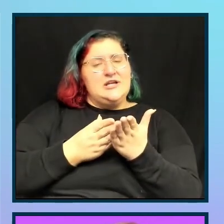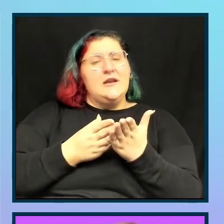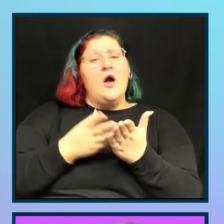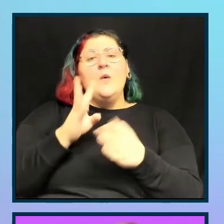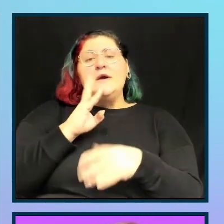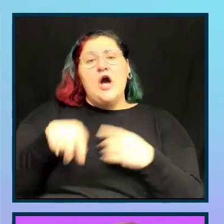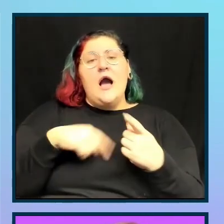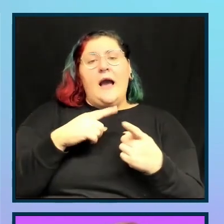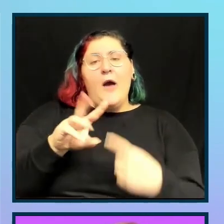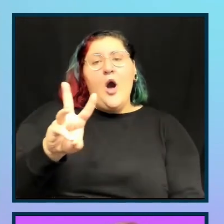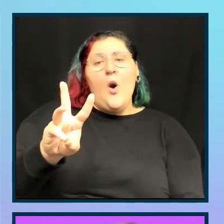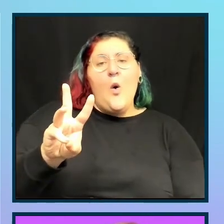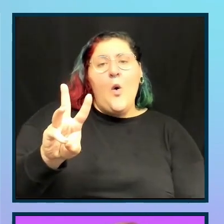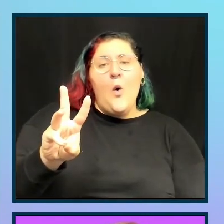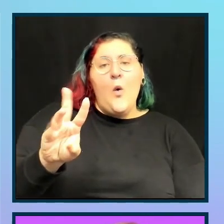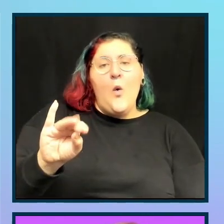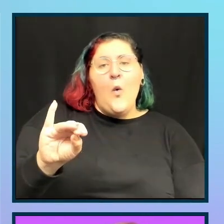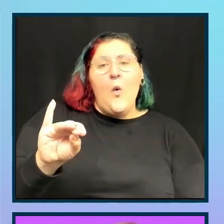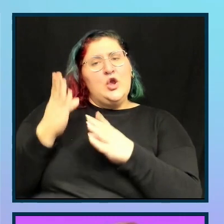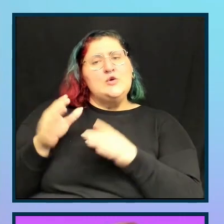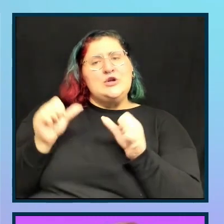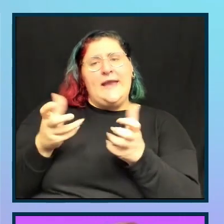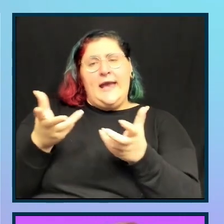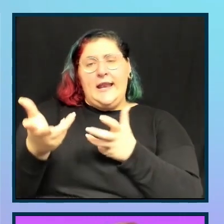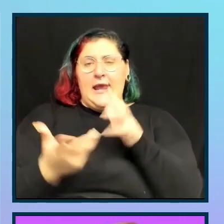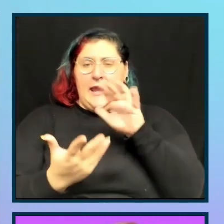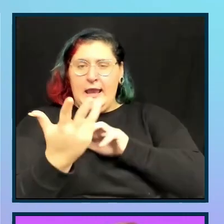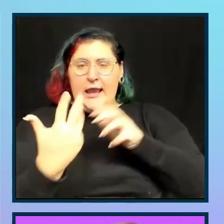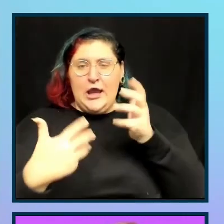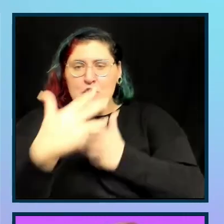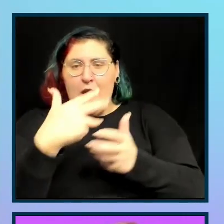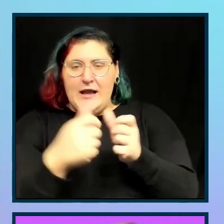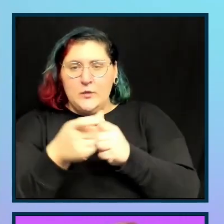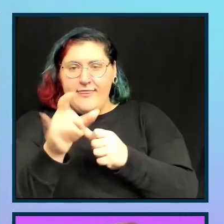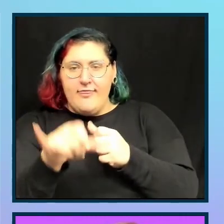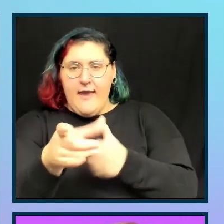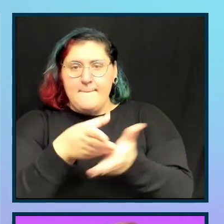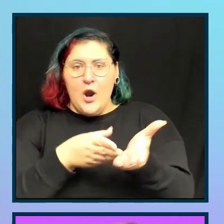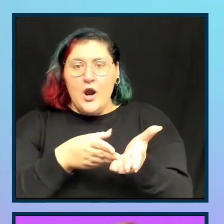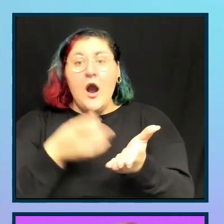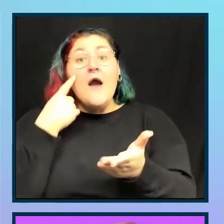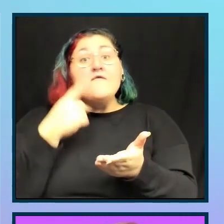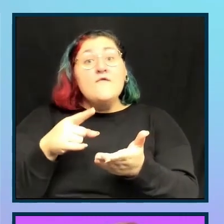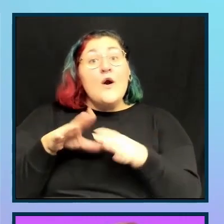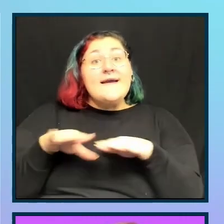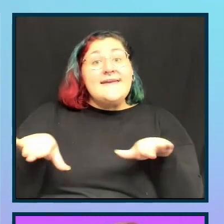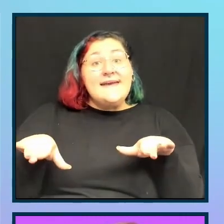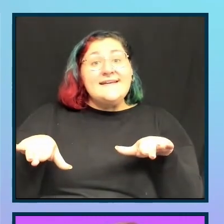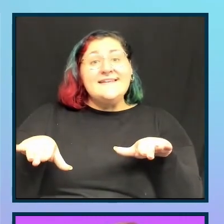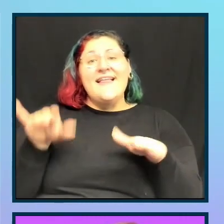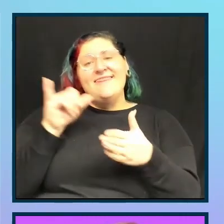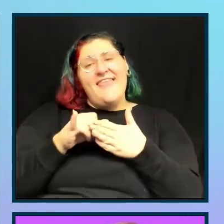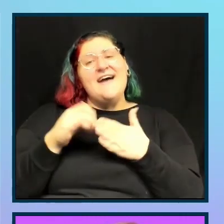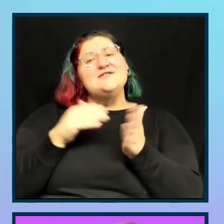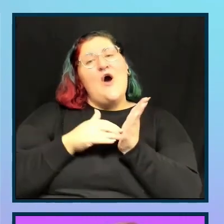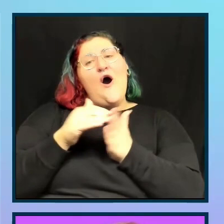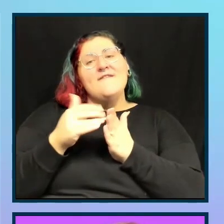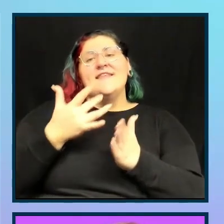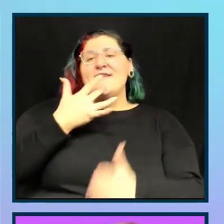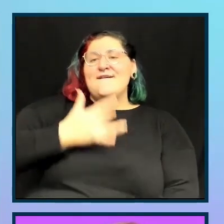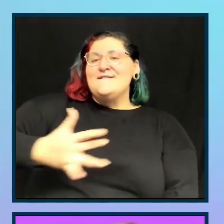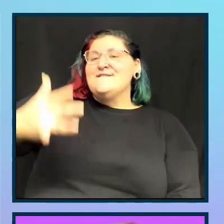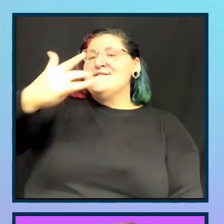things on the internet. So you really either need to pick one of these groups or at the most 2 of these groups. So